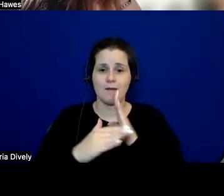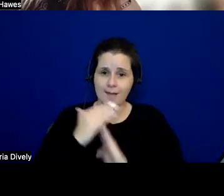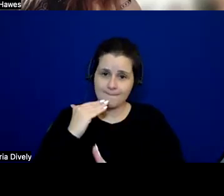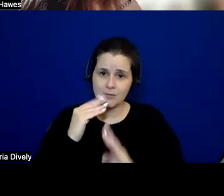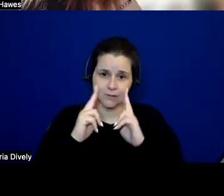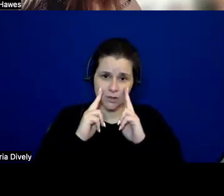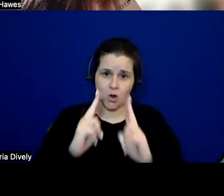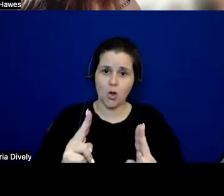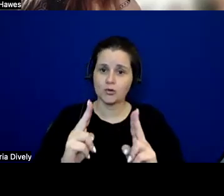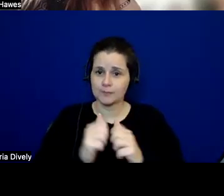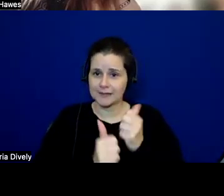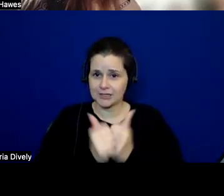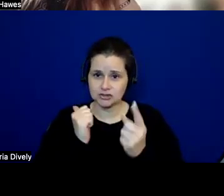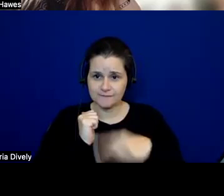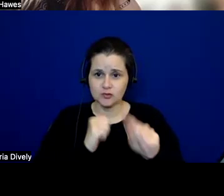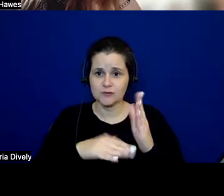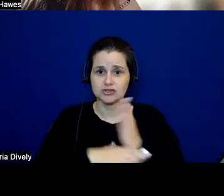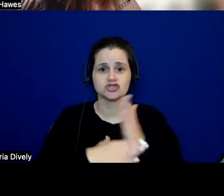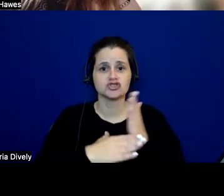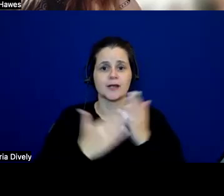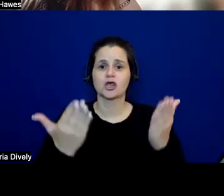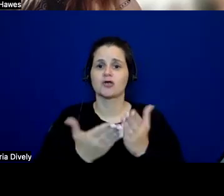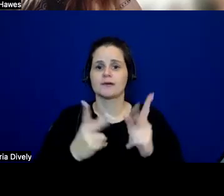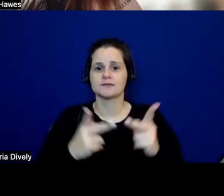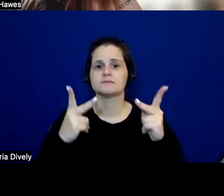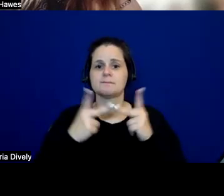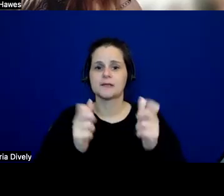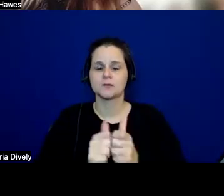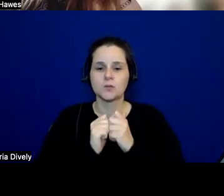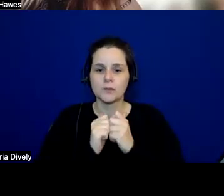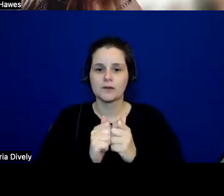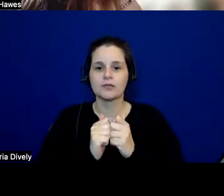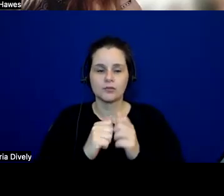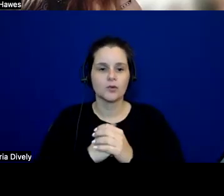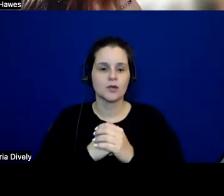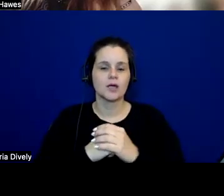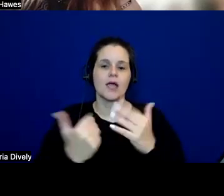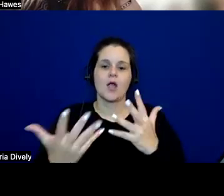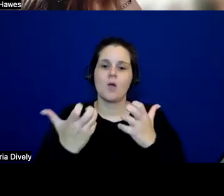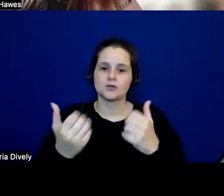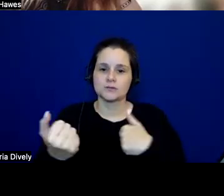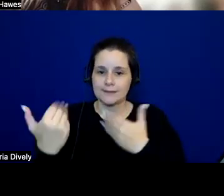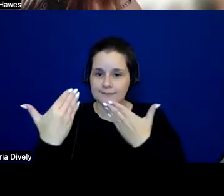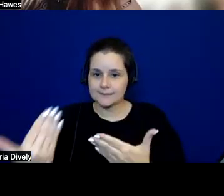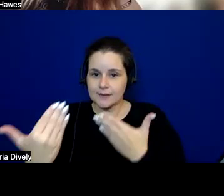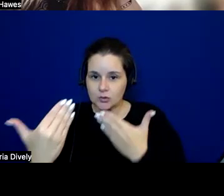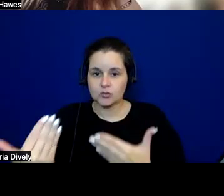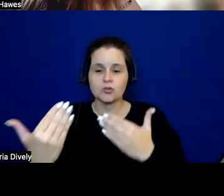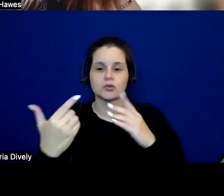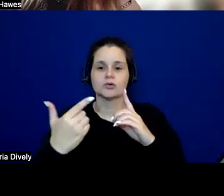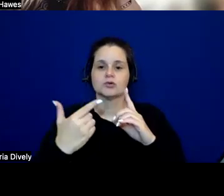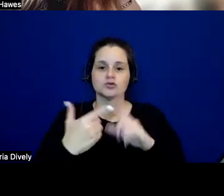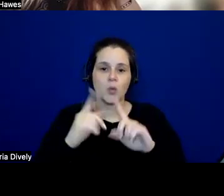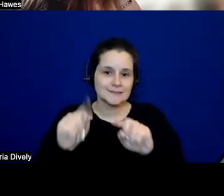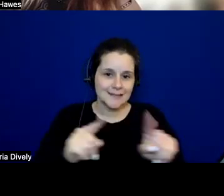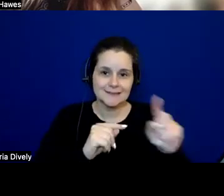honored by what you each have shared in our space together today. I want to extend gratitude to our attendees,